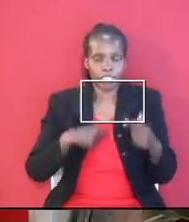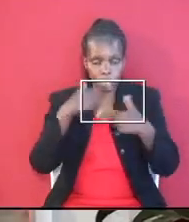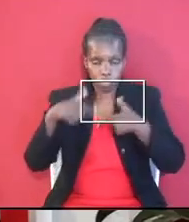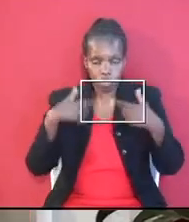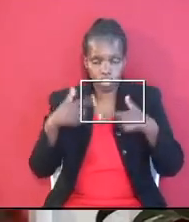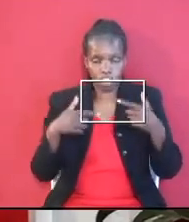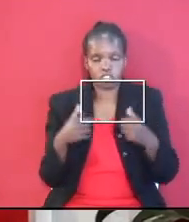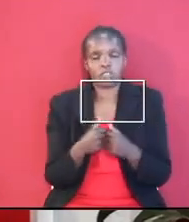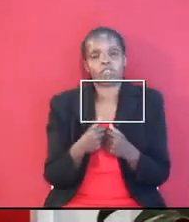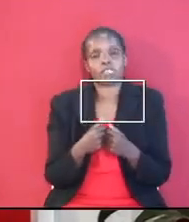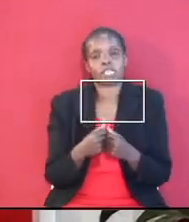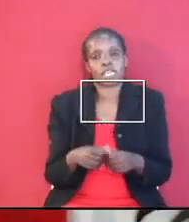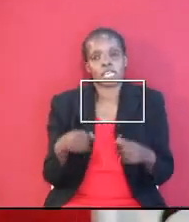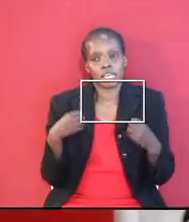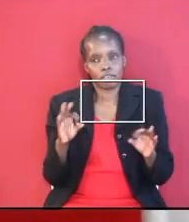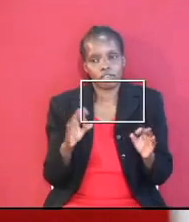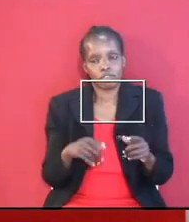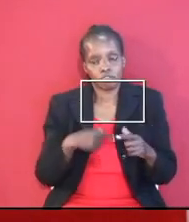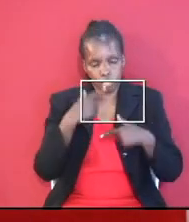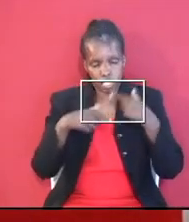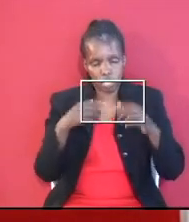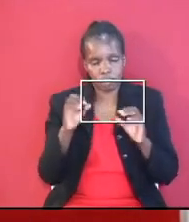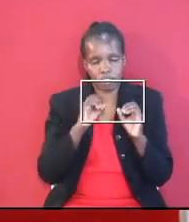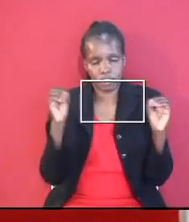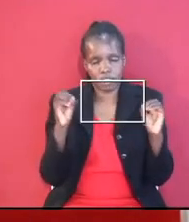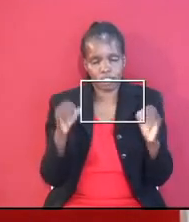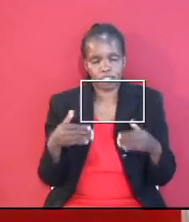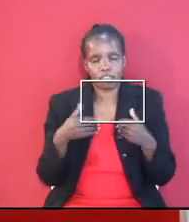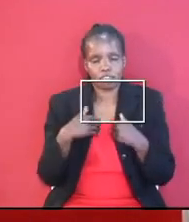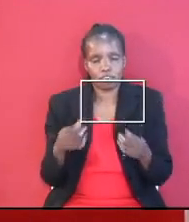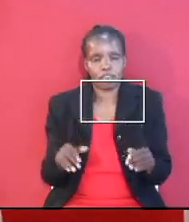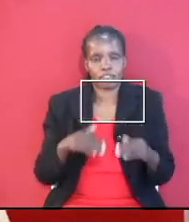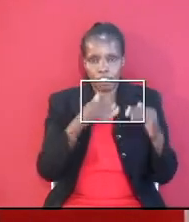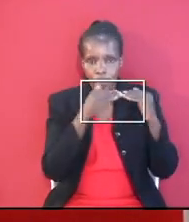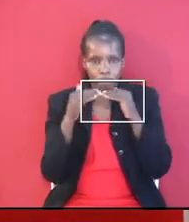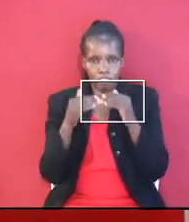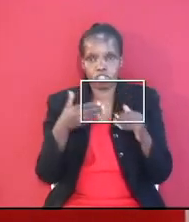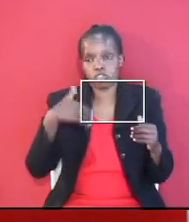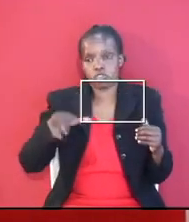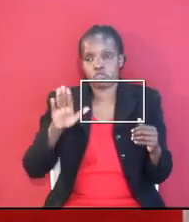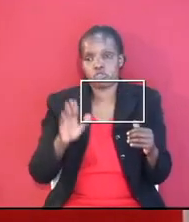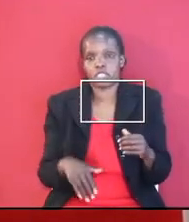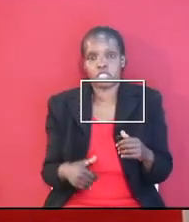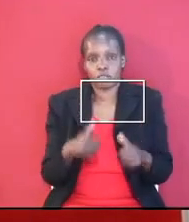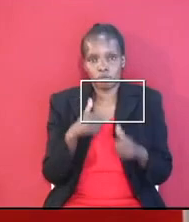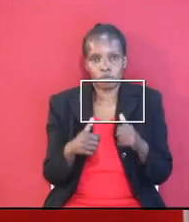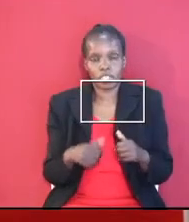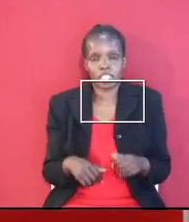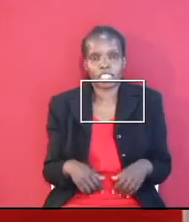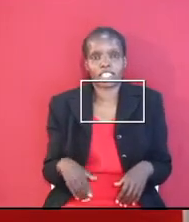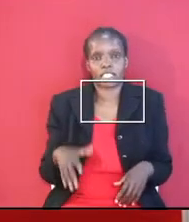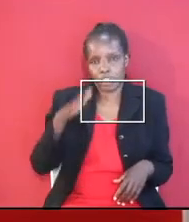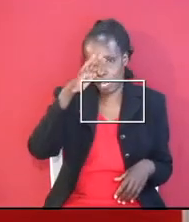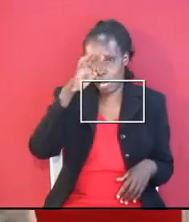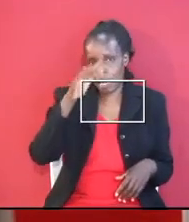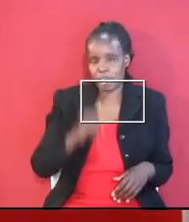Carrying on level. If you don't carry on, you have your level all the same. Your level is